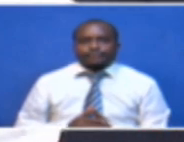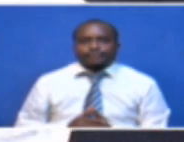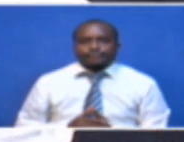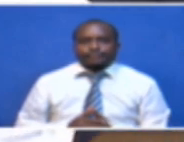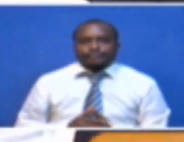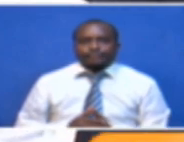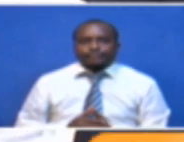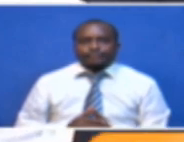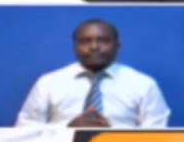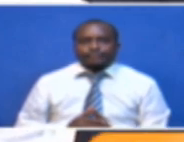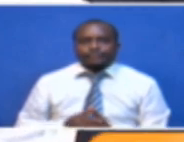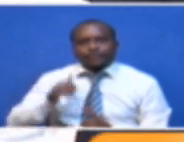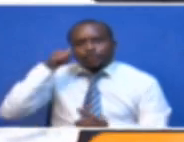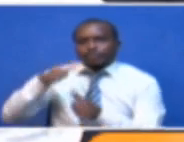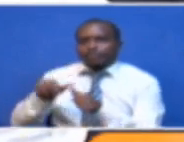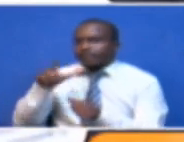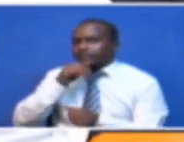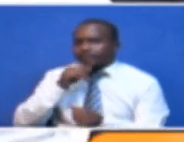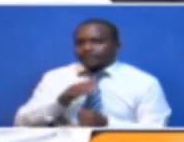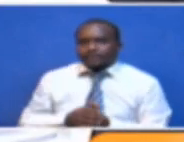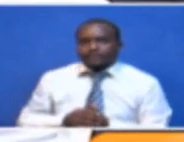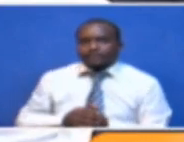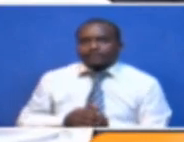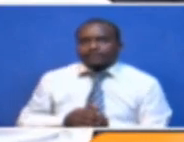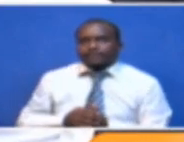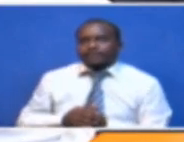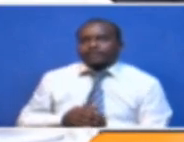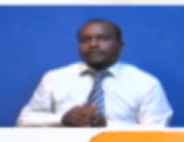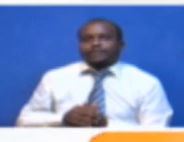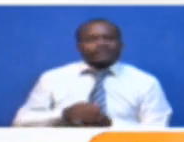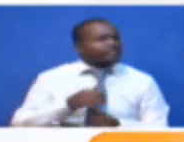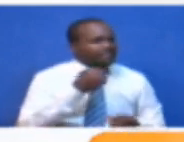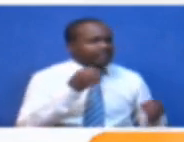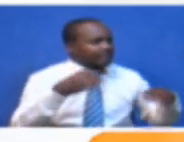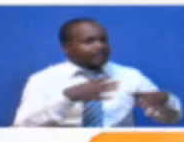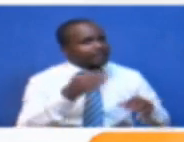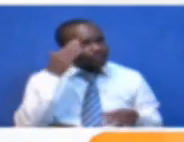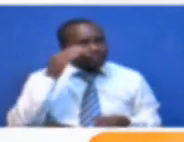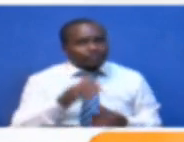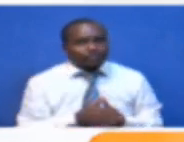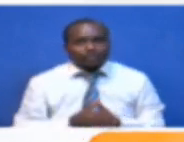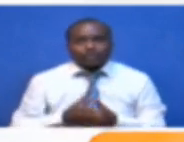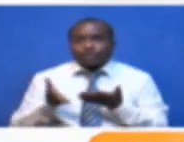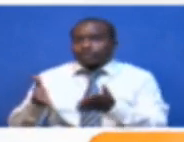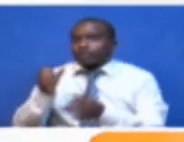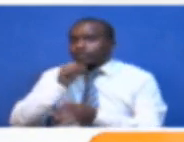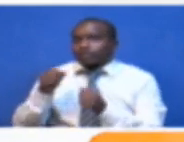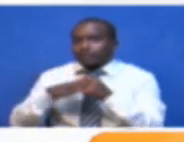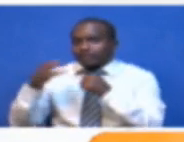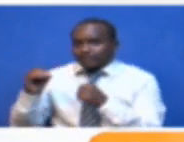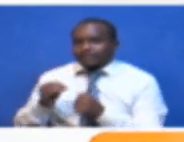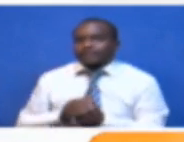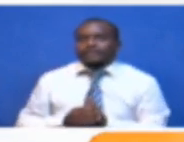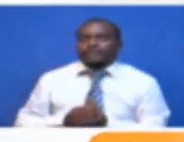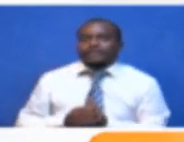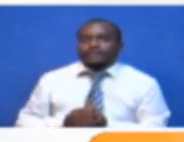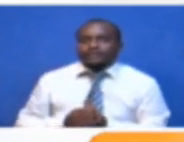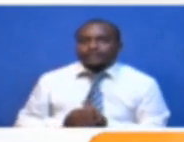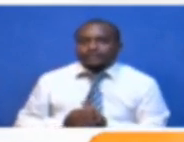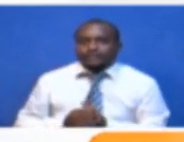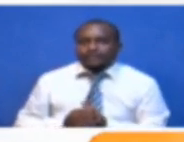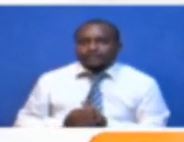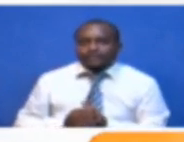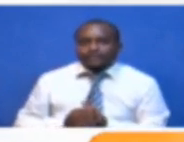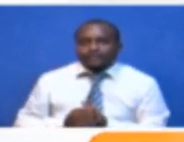You remember that man? Who? Duncan Dego. Of course I do. You know, he's in his 90s now. Yes, I know. He's in his